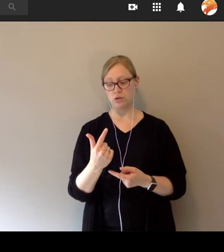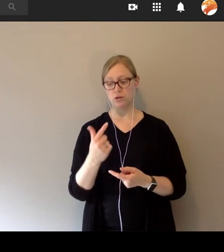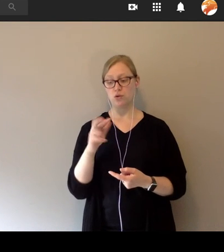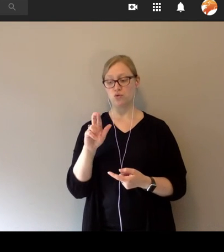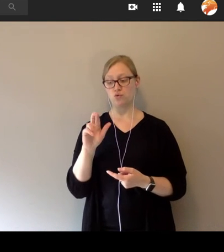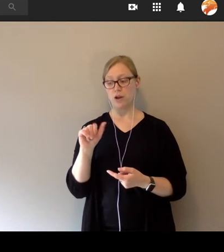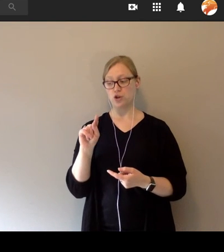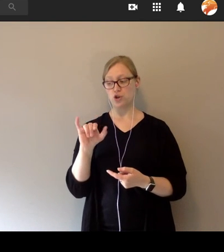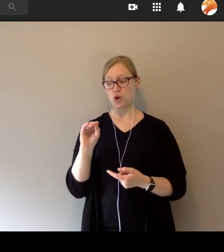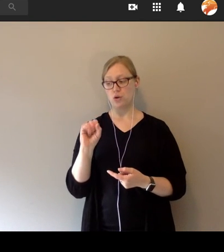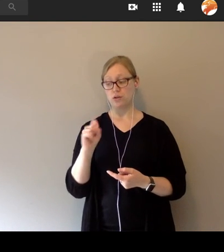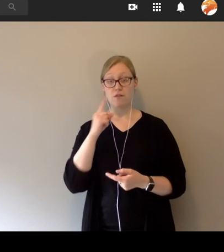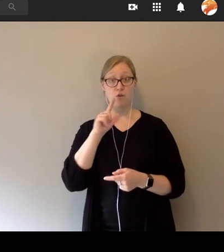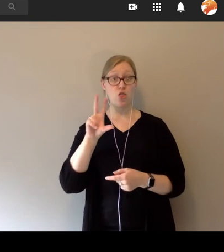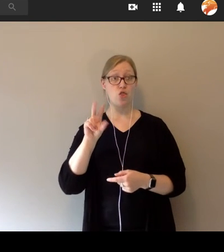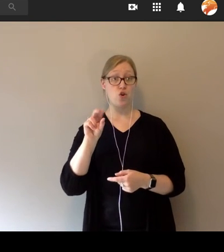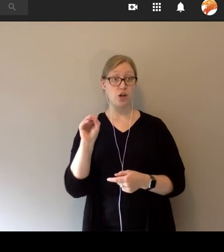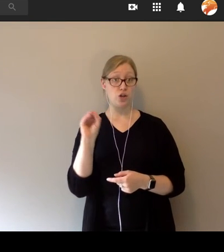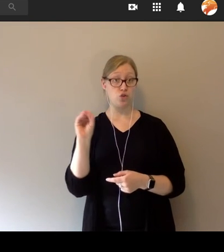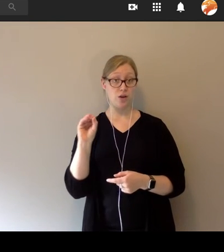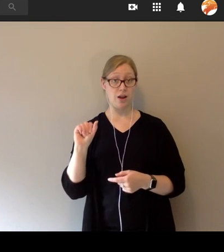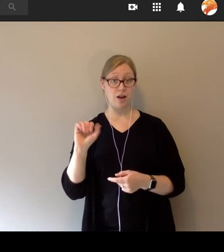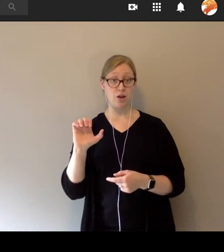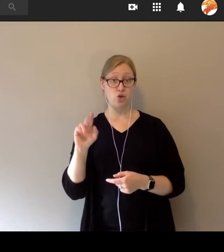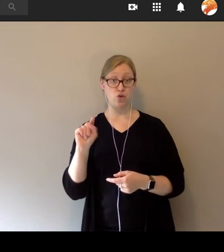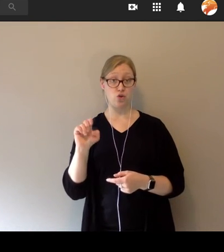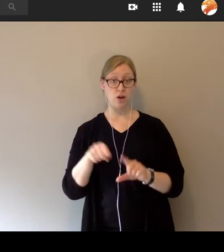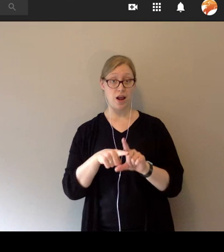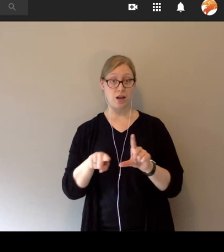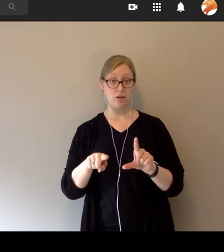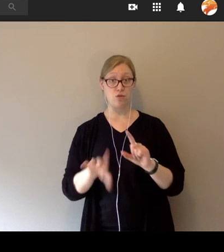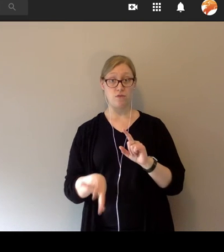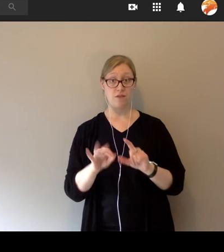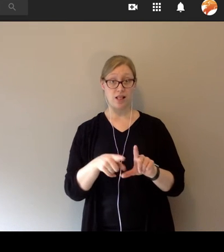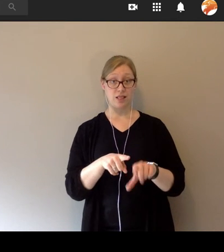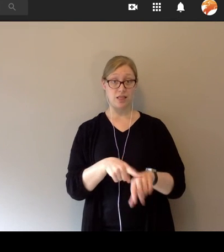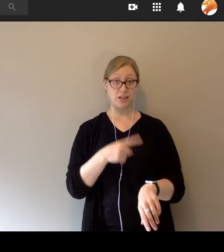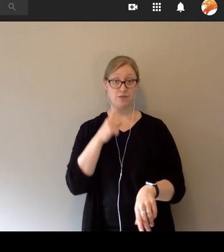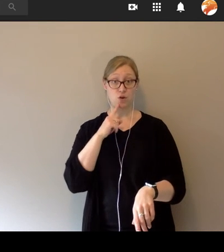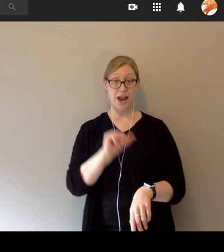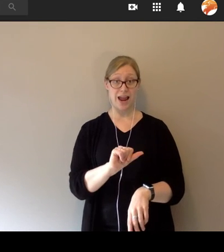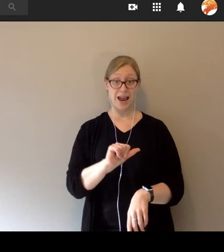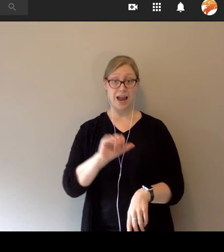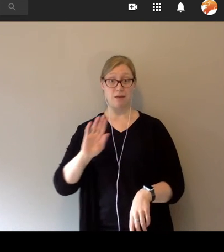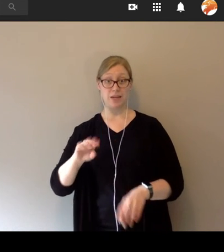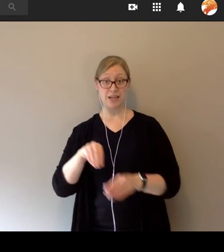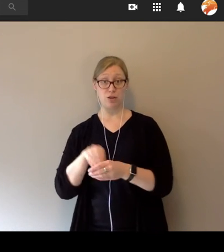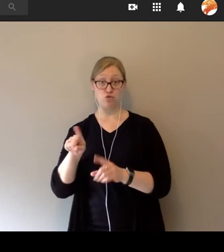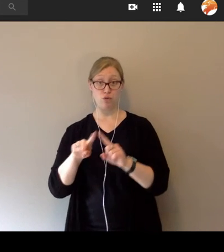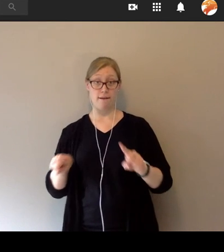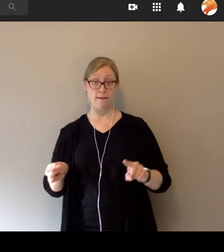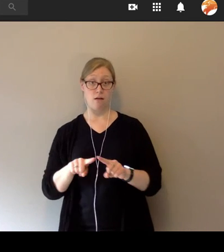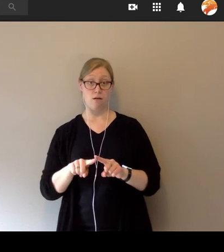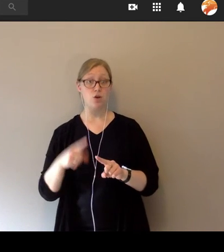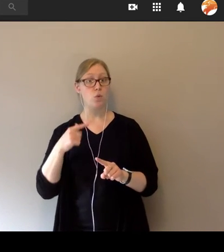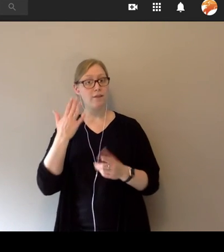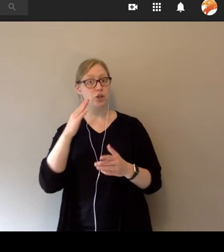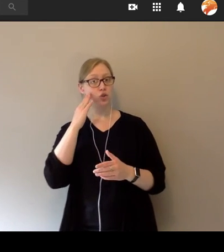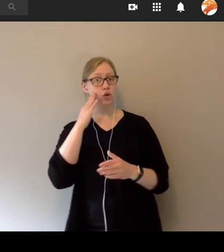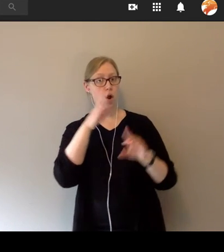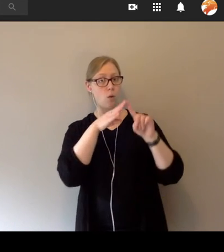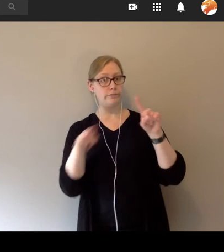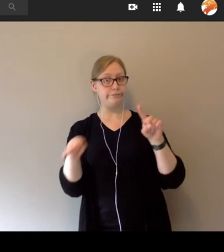30-degree acute angle to find the lengths A and B in this triangle. And so we know the hypotenuse. So